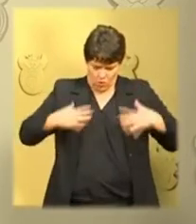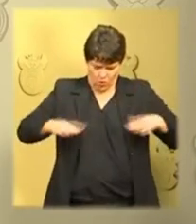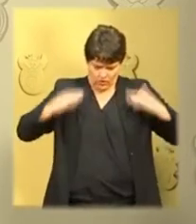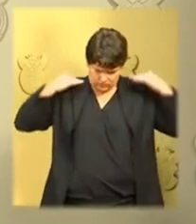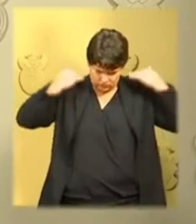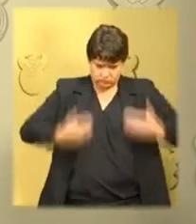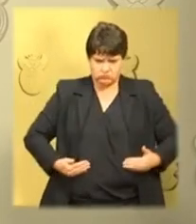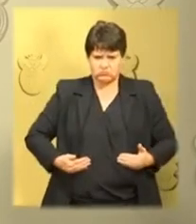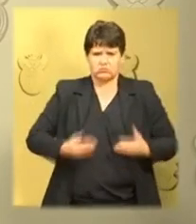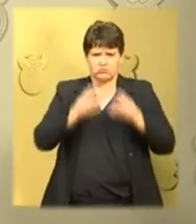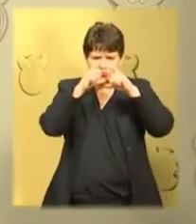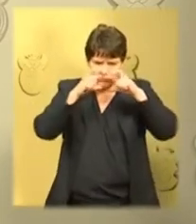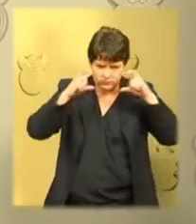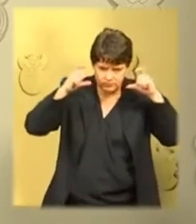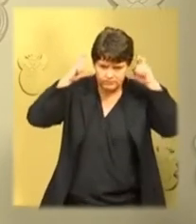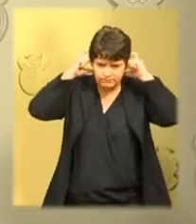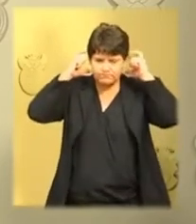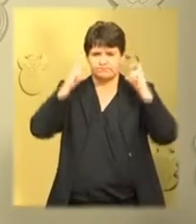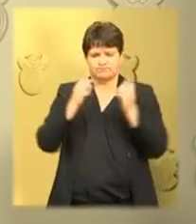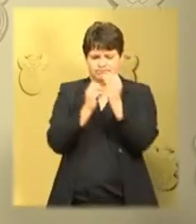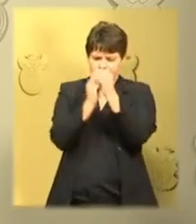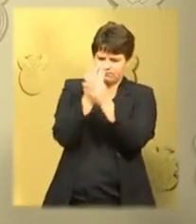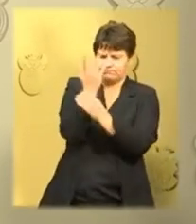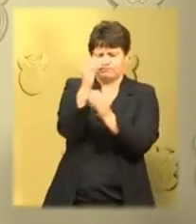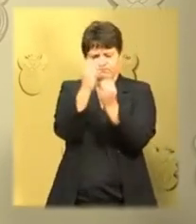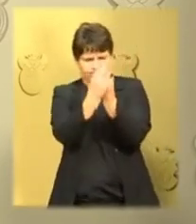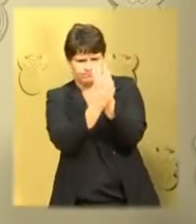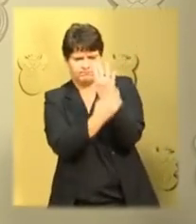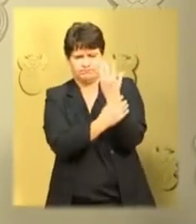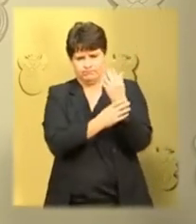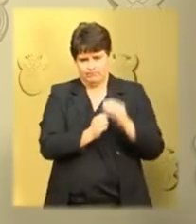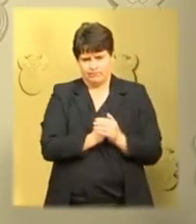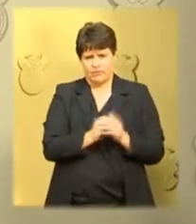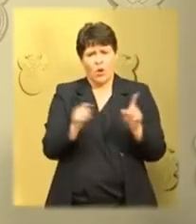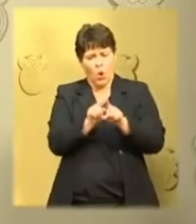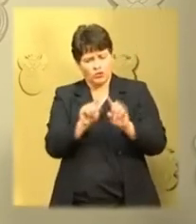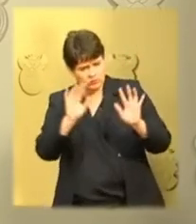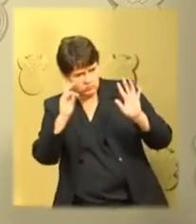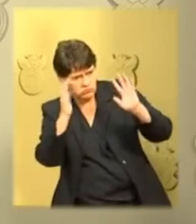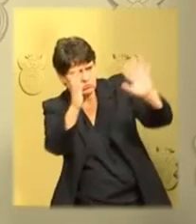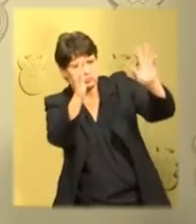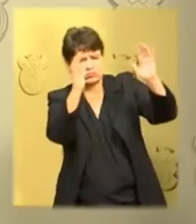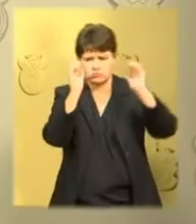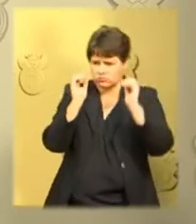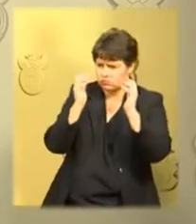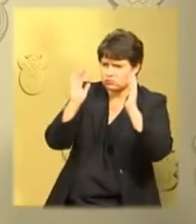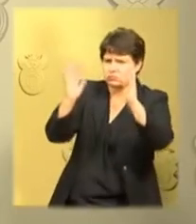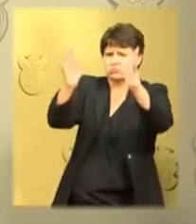other recognition to undertake the work that is being asked of them.